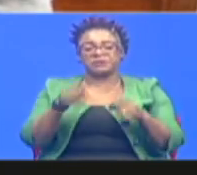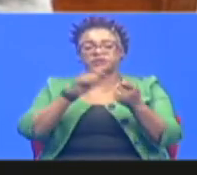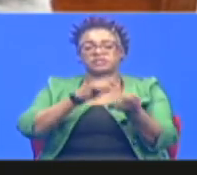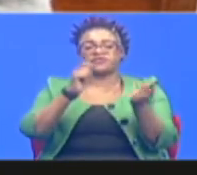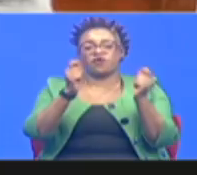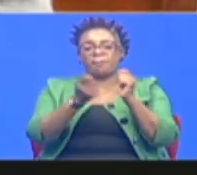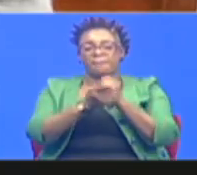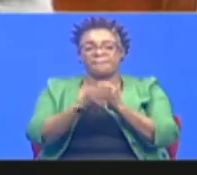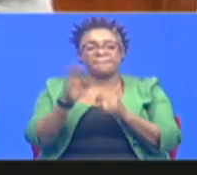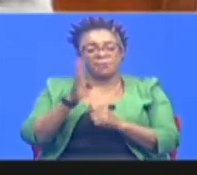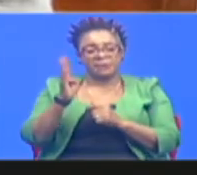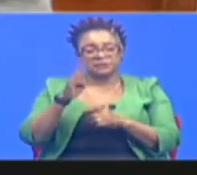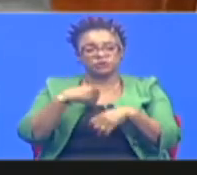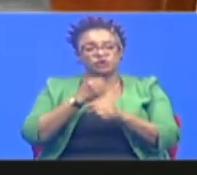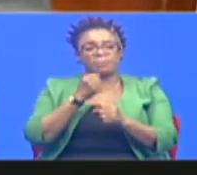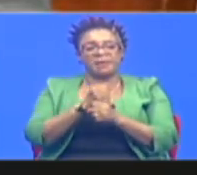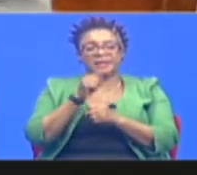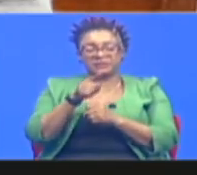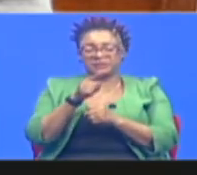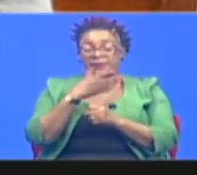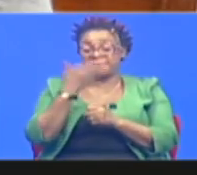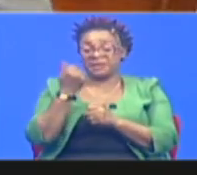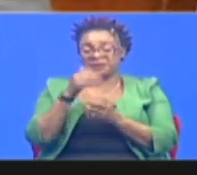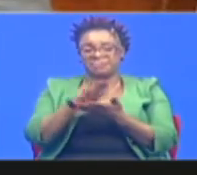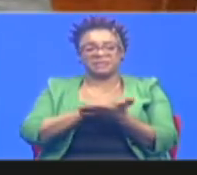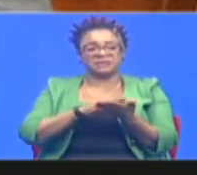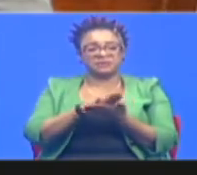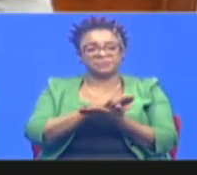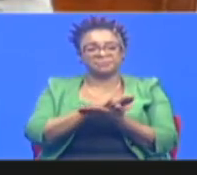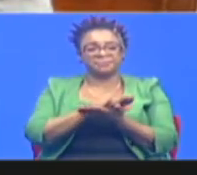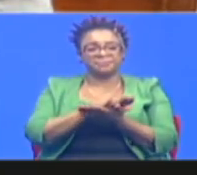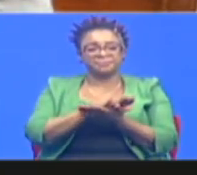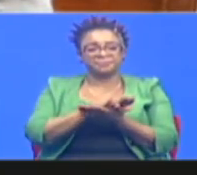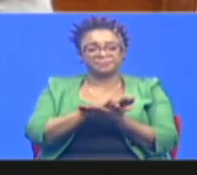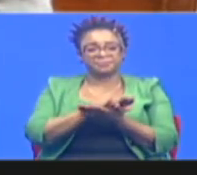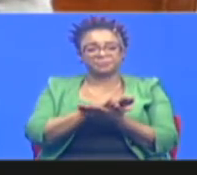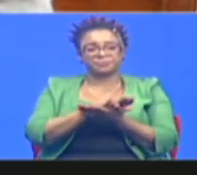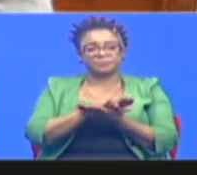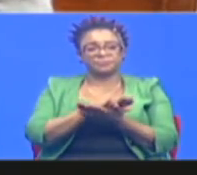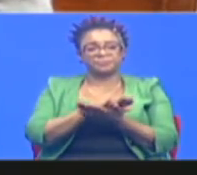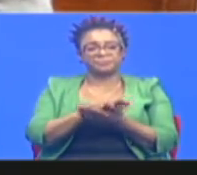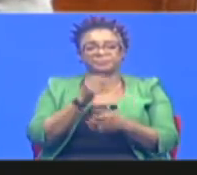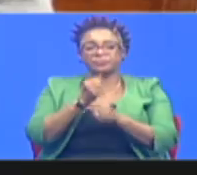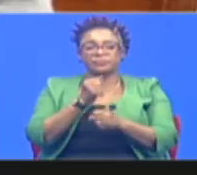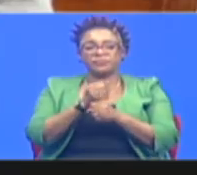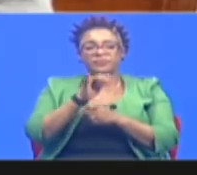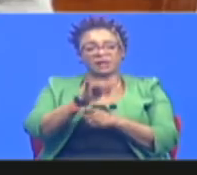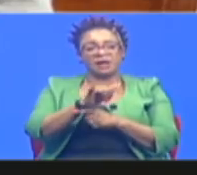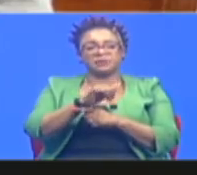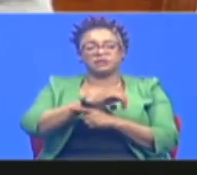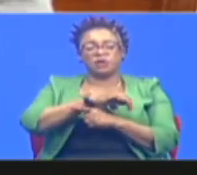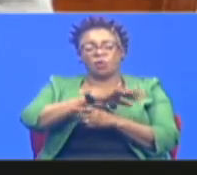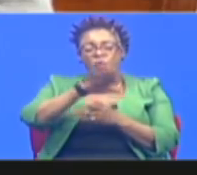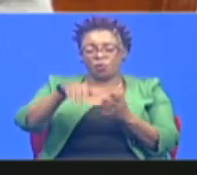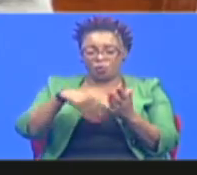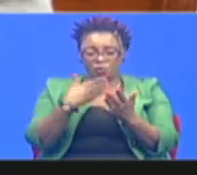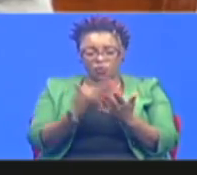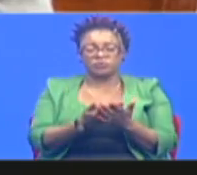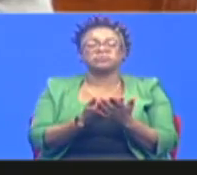to make Bomet a better place to live in. She did that, and all of us bought into our